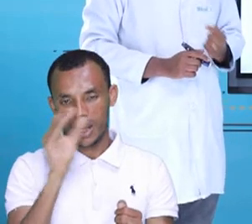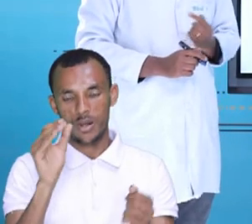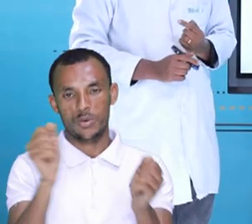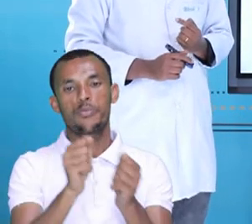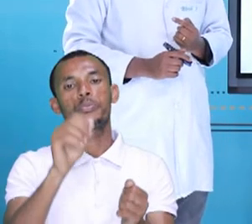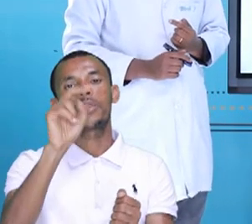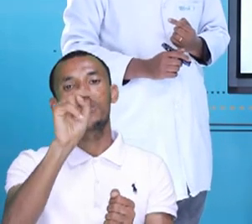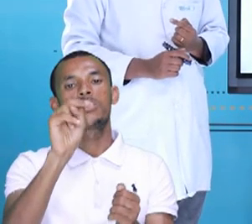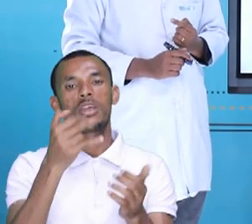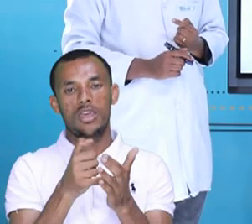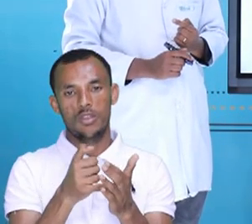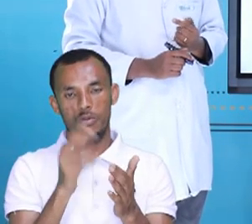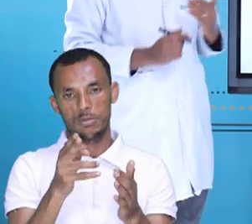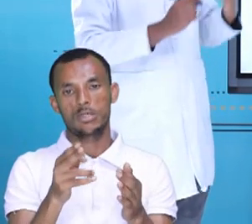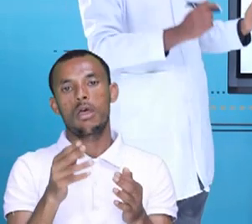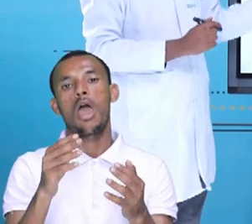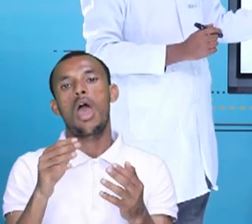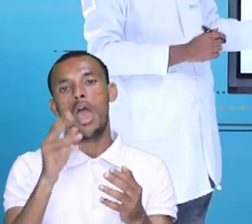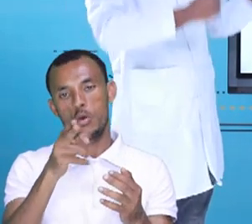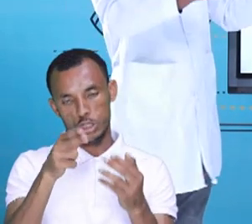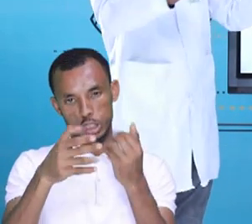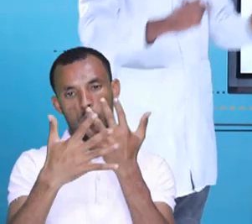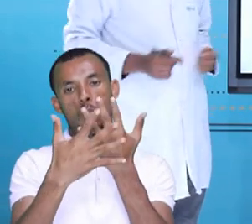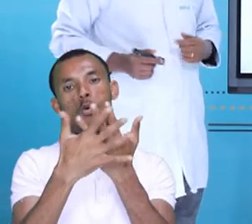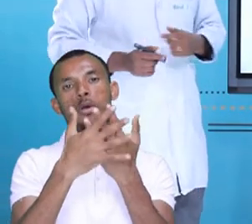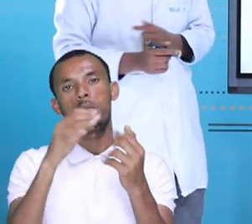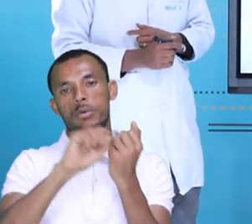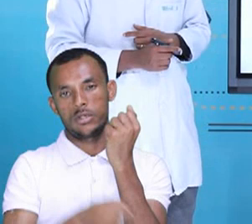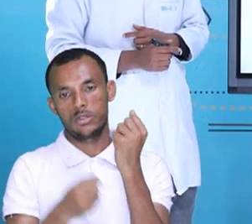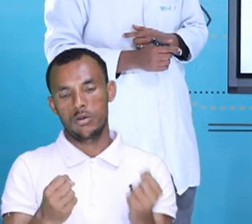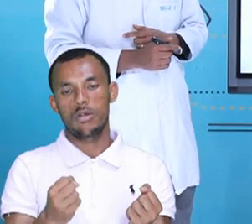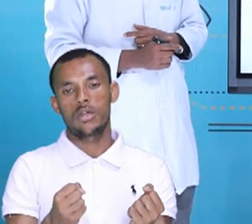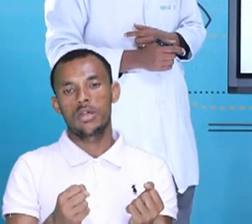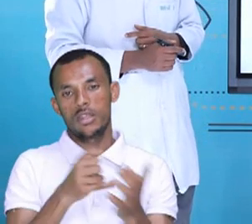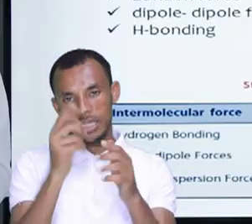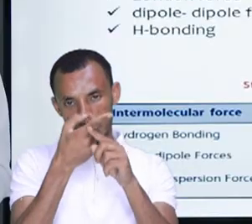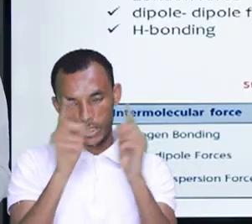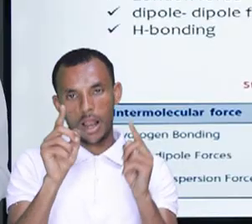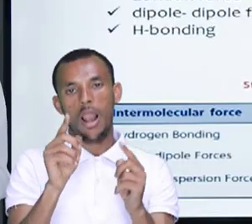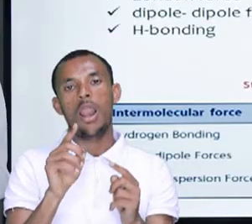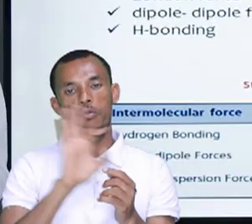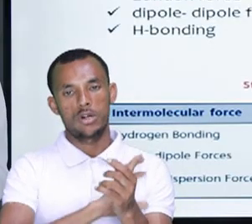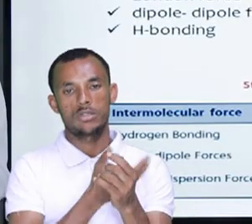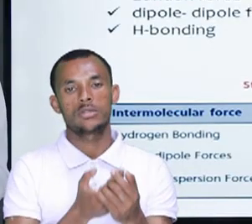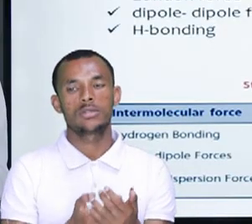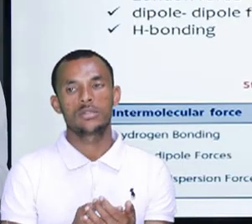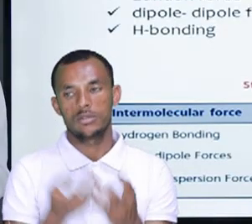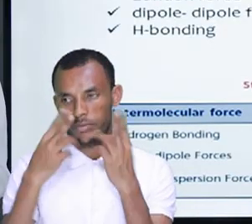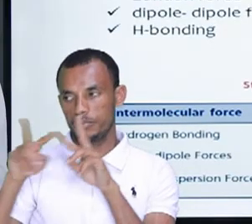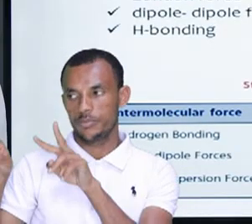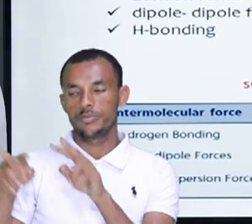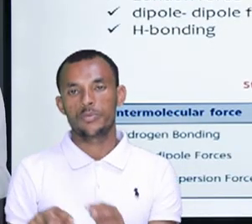it forms hydrogen bonding. Therefore, hydrogen bondings are the special dipole forces.